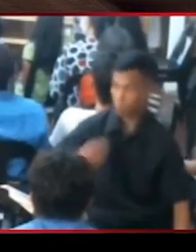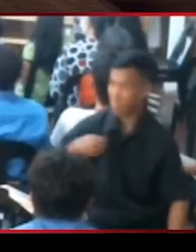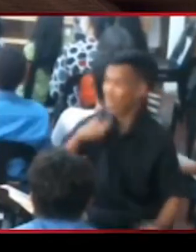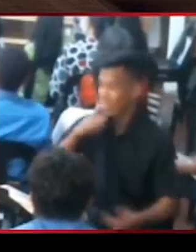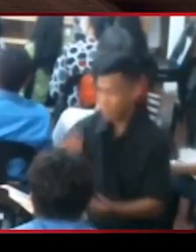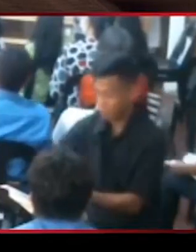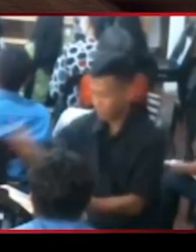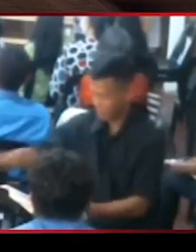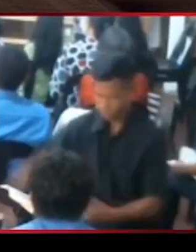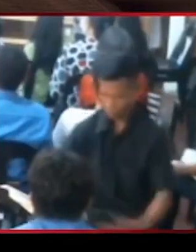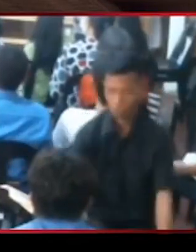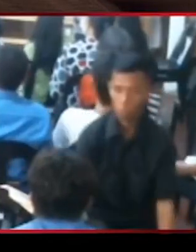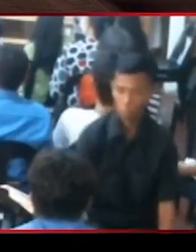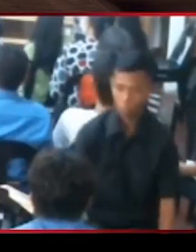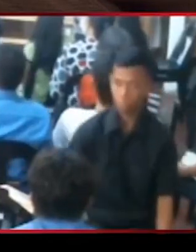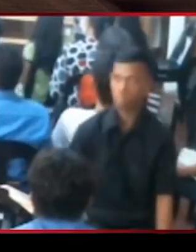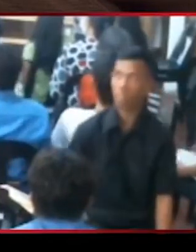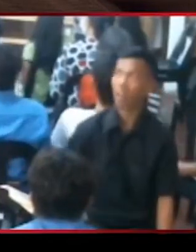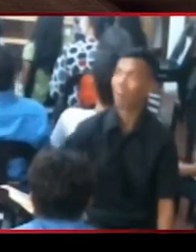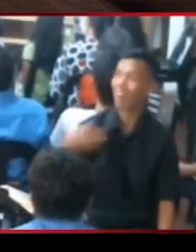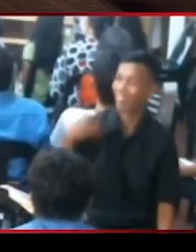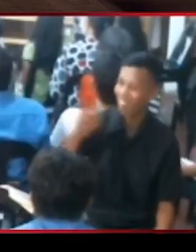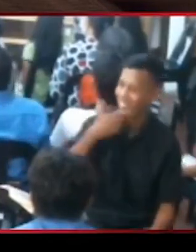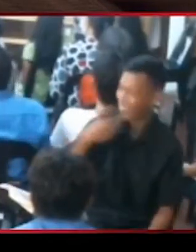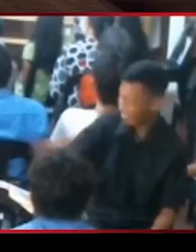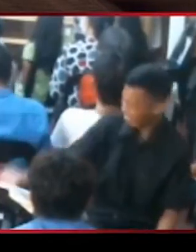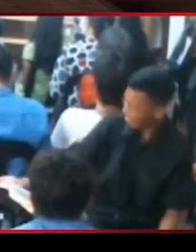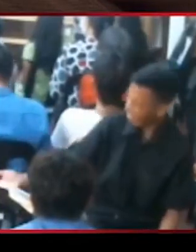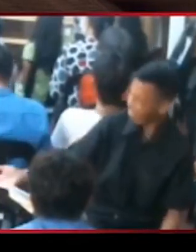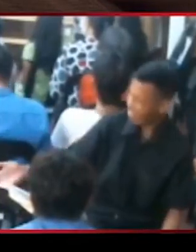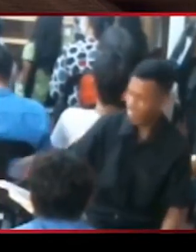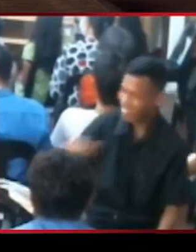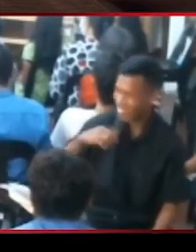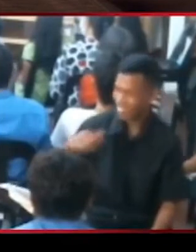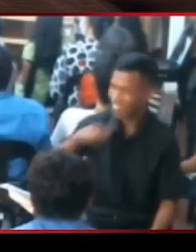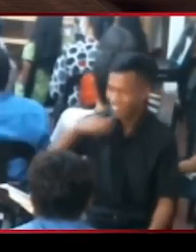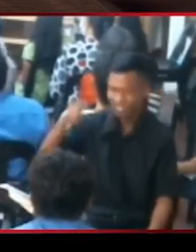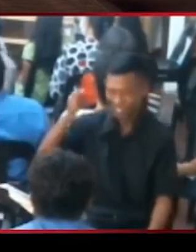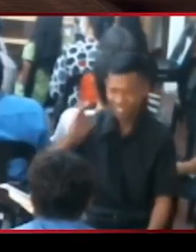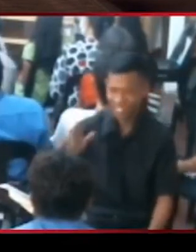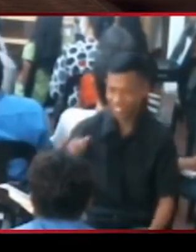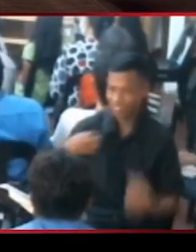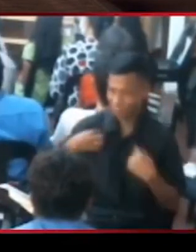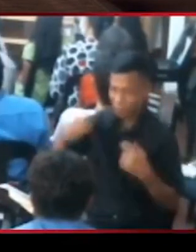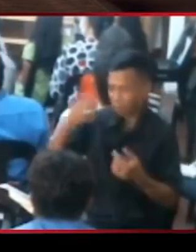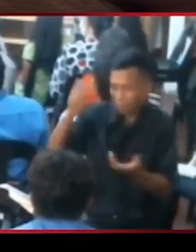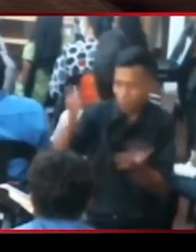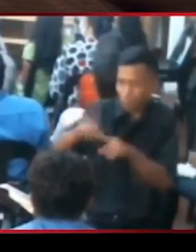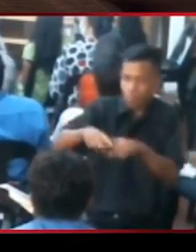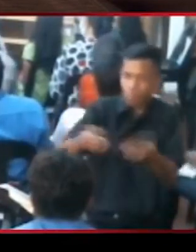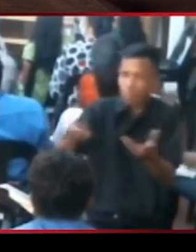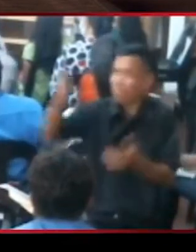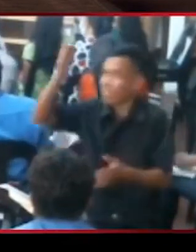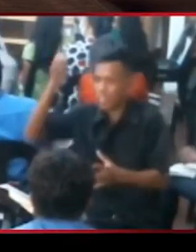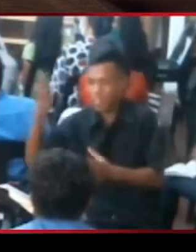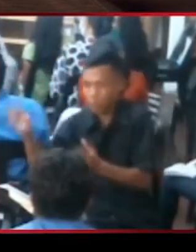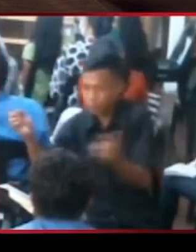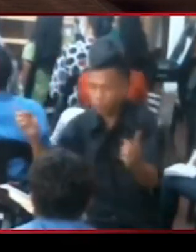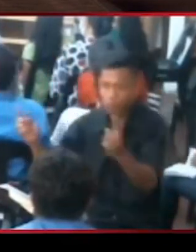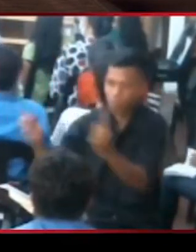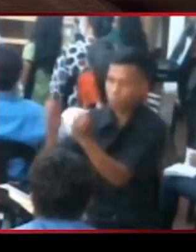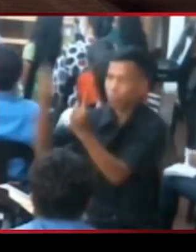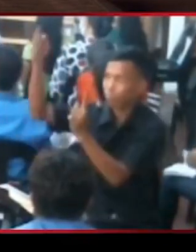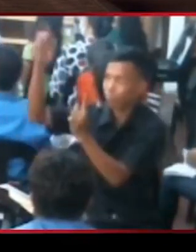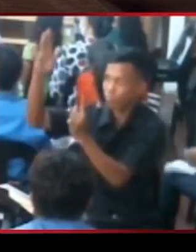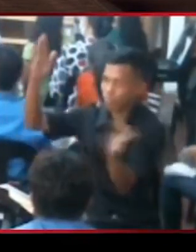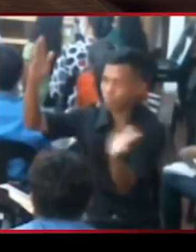there's something funny there. It's not from God. But I leave that between you and God. I want you to understand